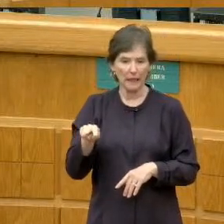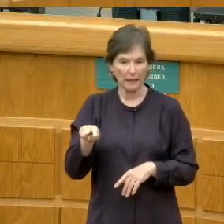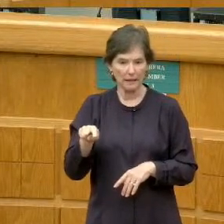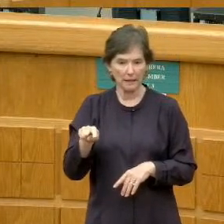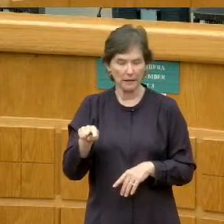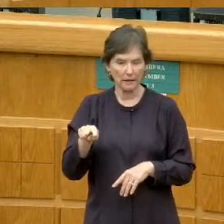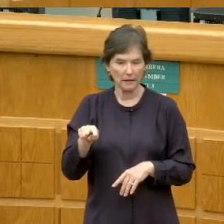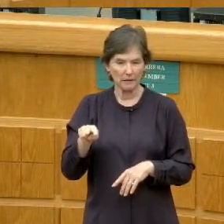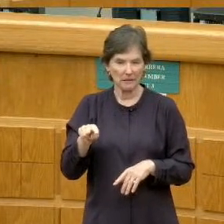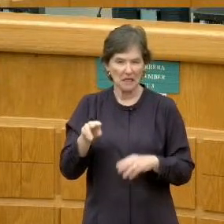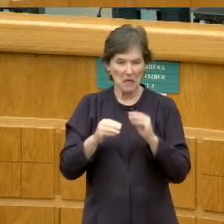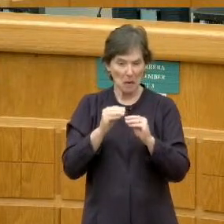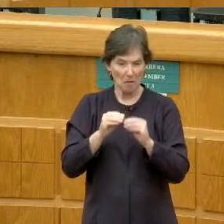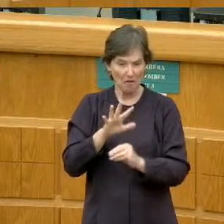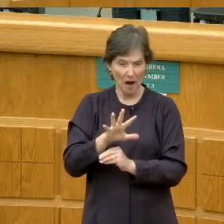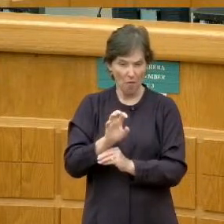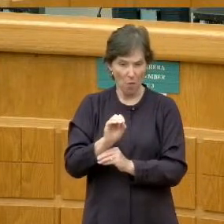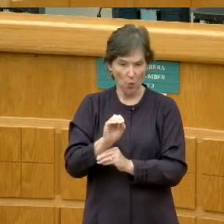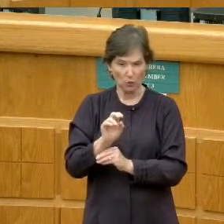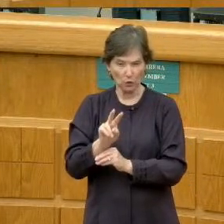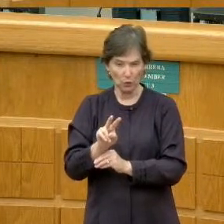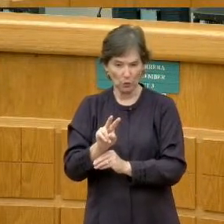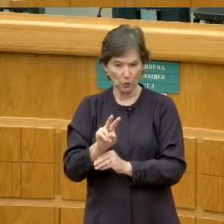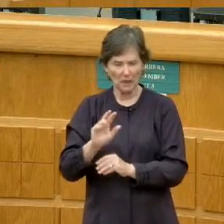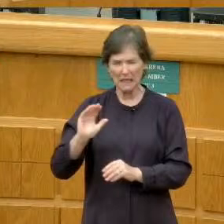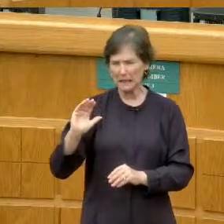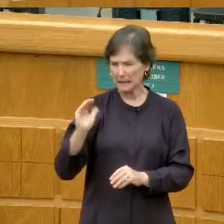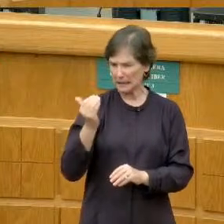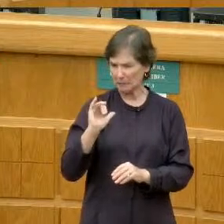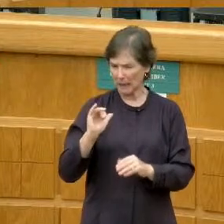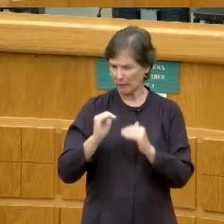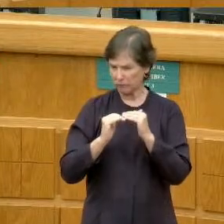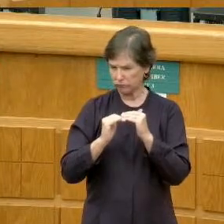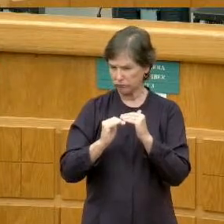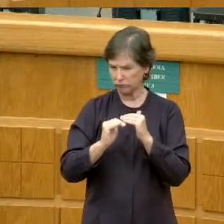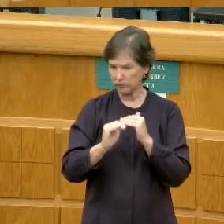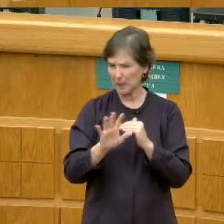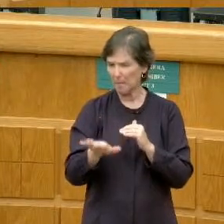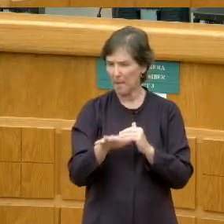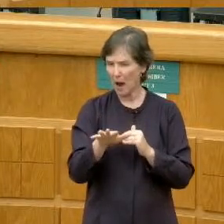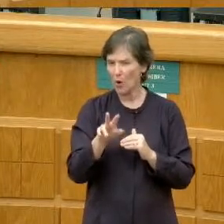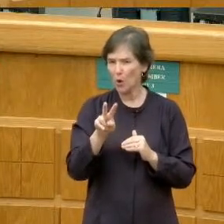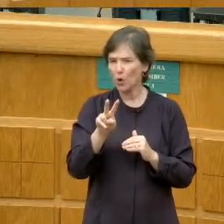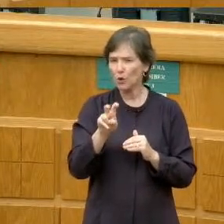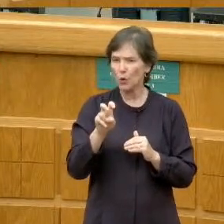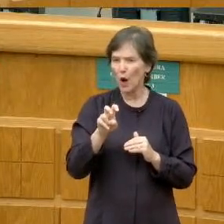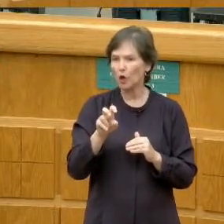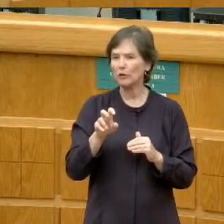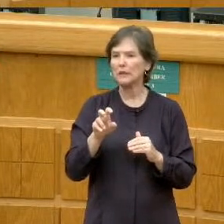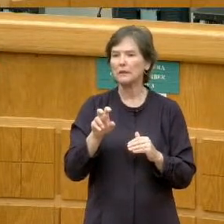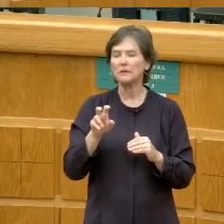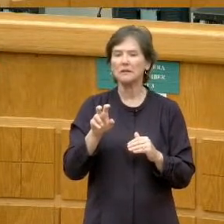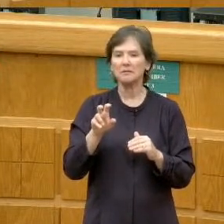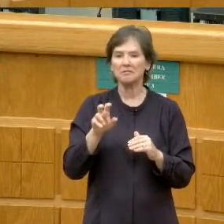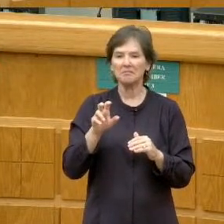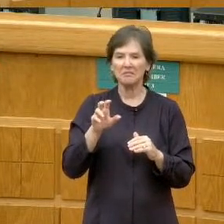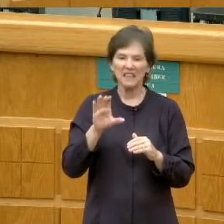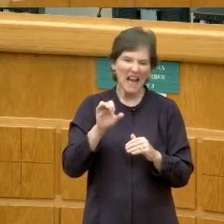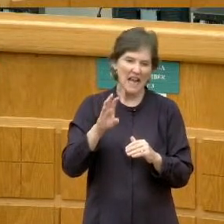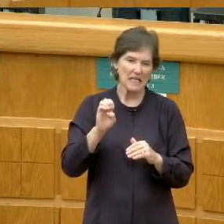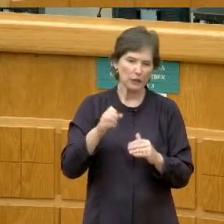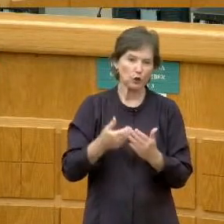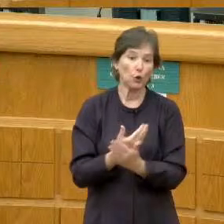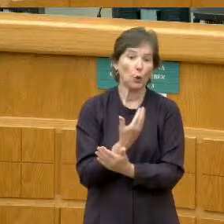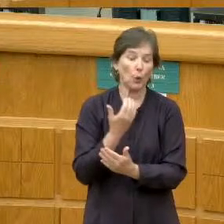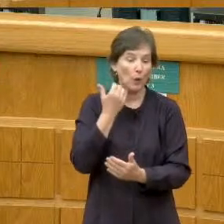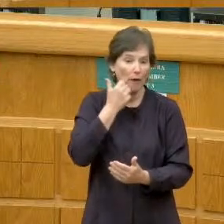it kind of eyeball looks like around 200 cases a day, and our 7-day average is 222. So we've